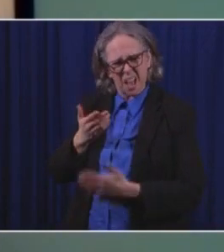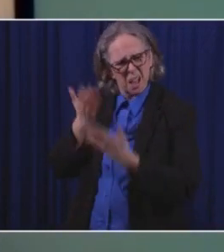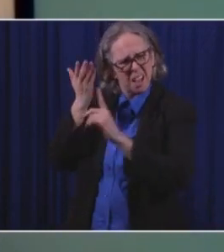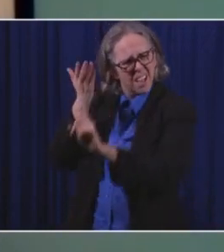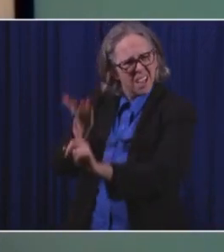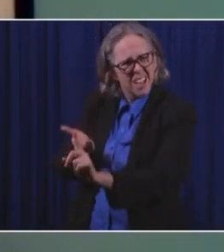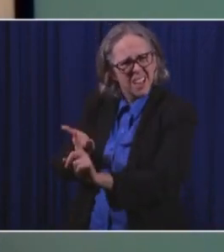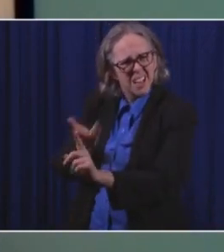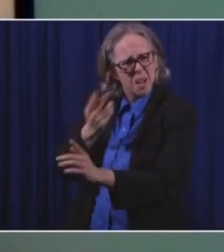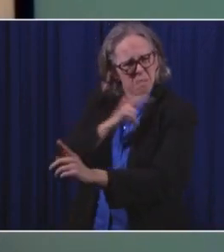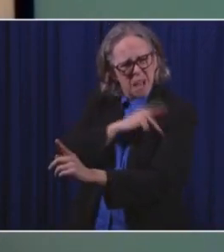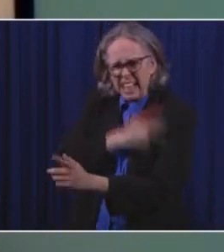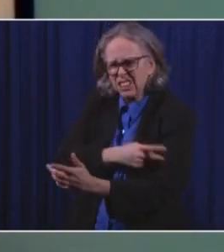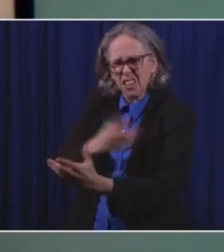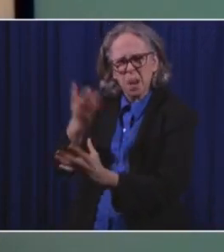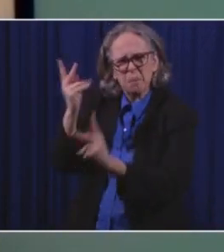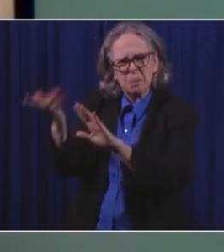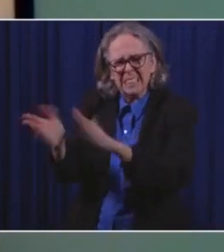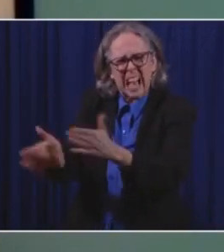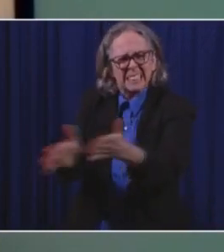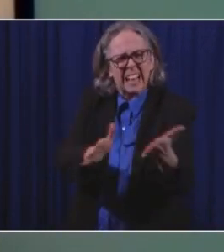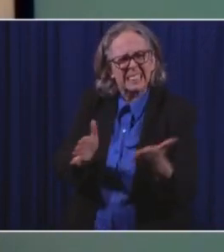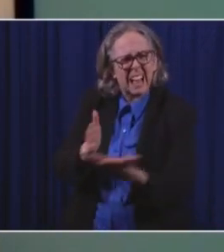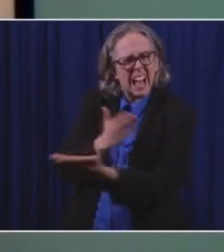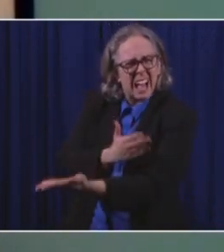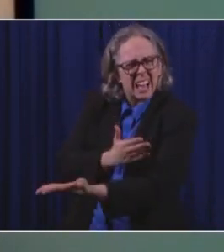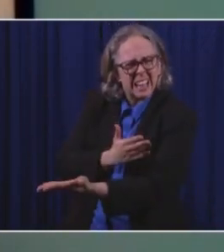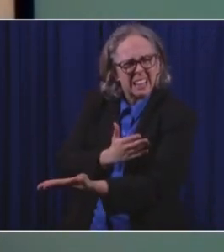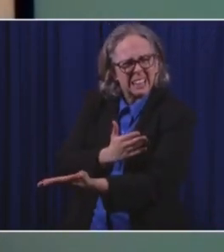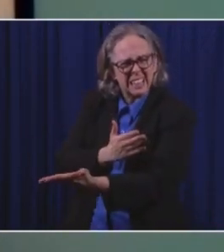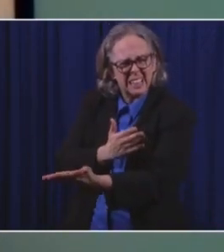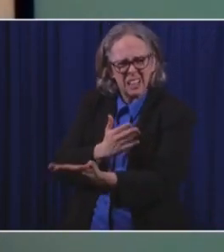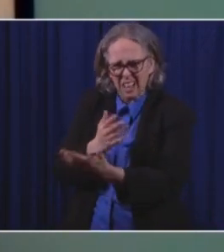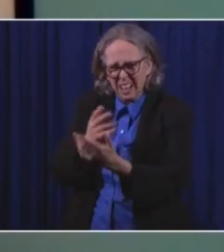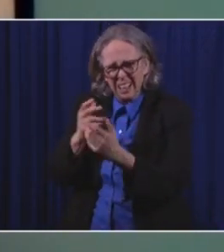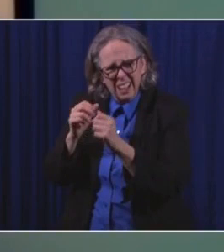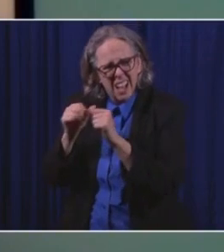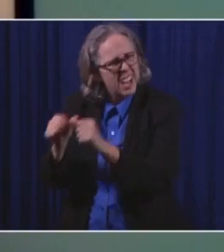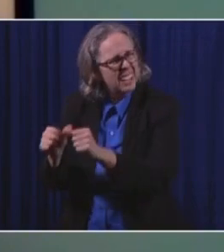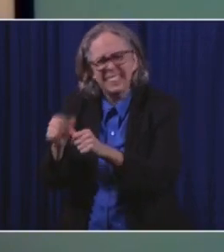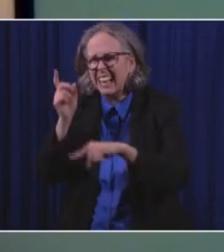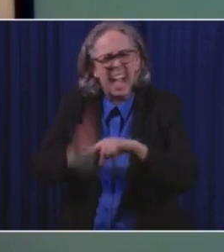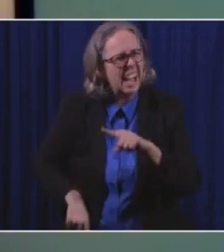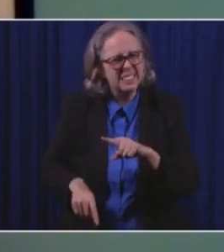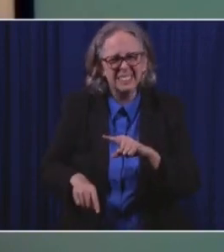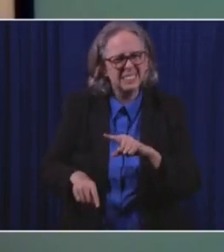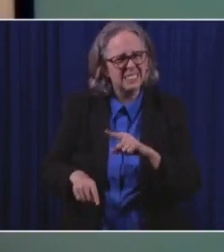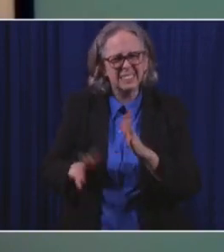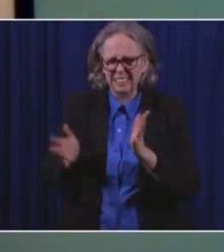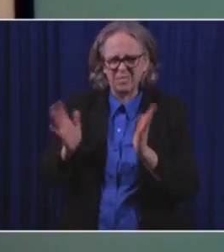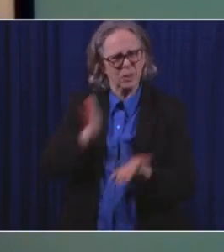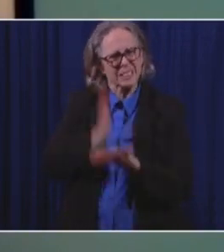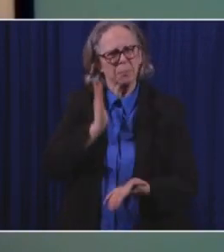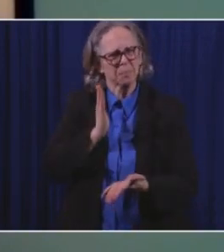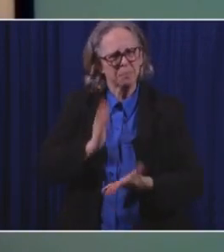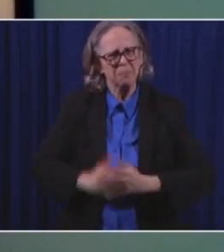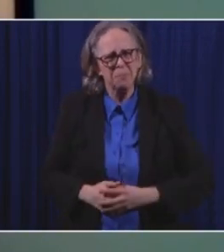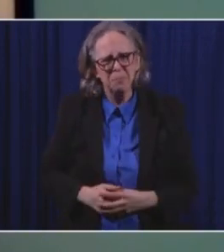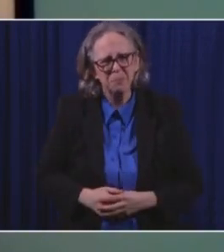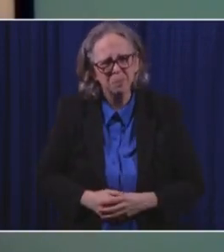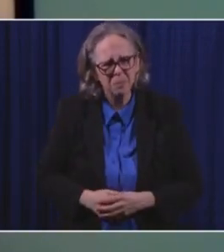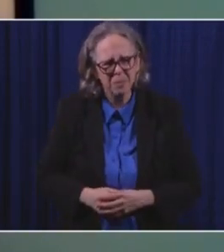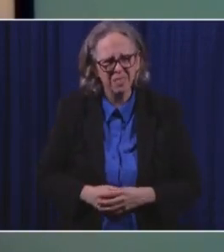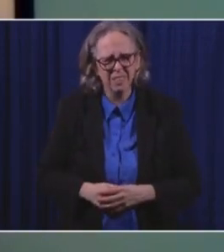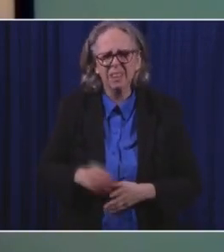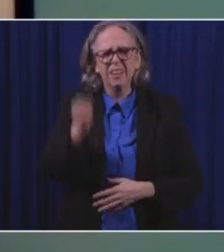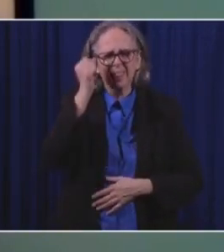be mourning a loss this season, but it doesn't have to continue. To get us to the home stretch, know that what you do matters. We